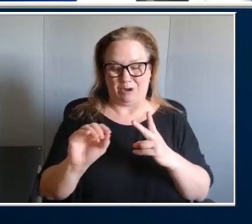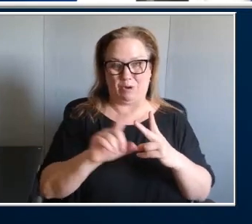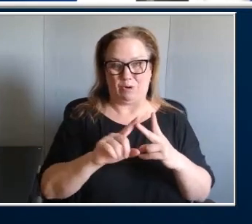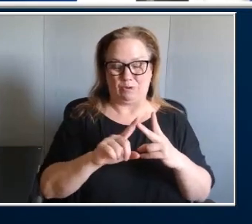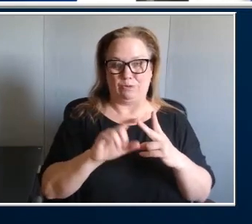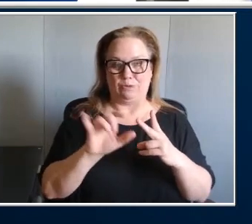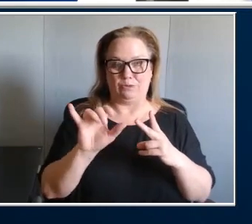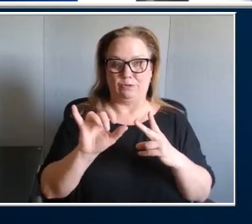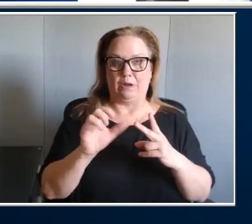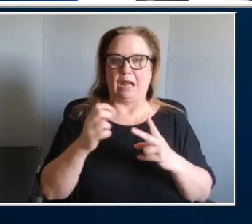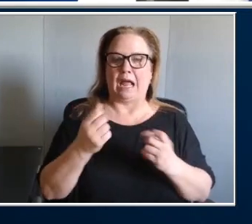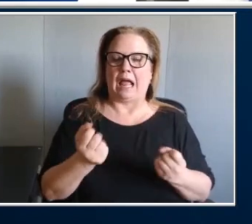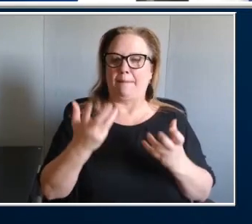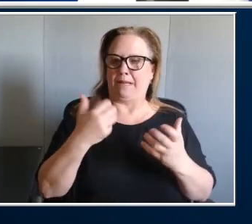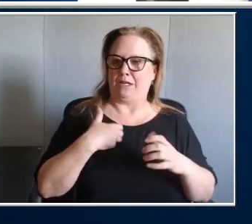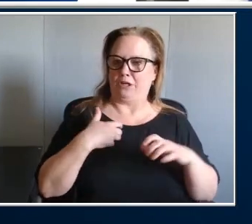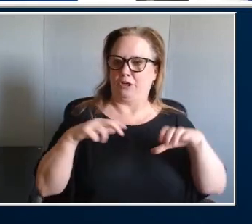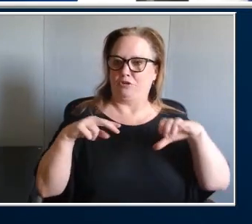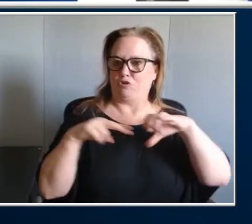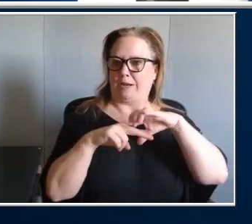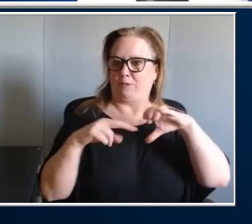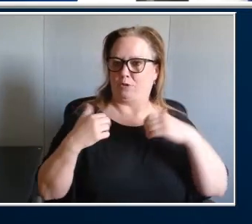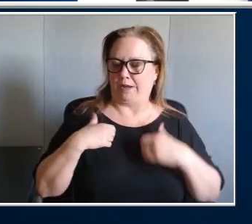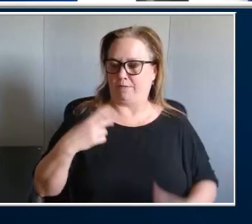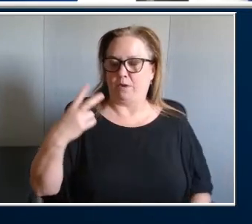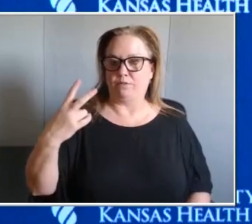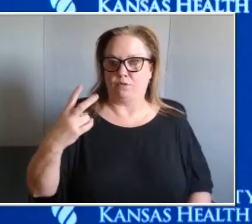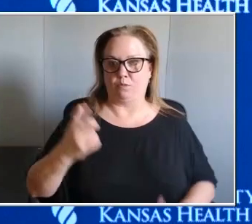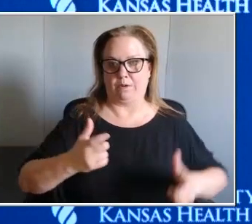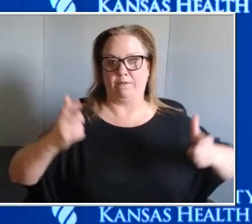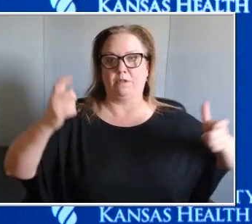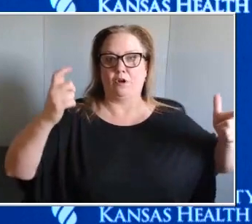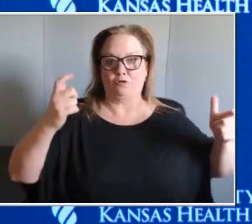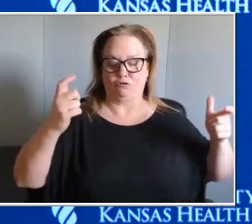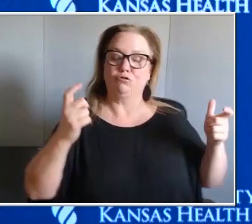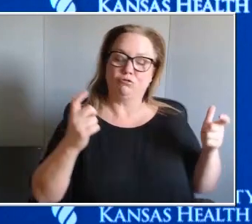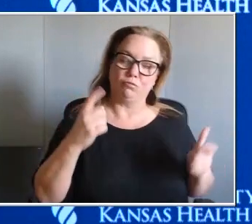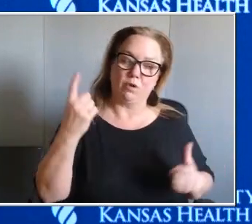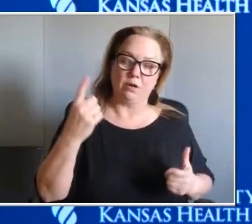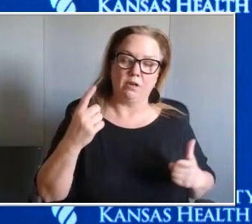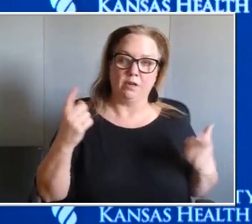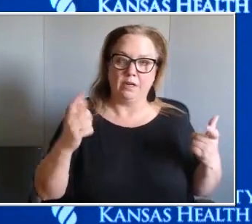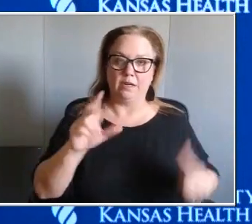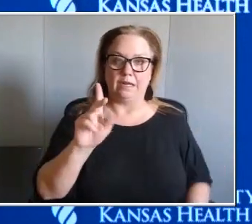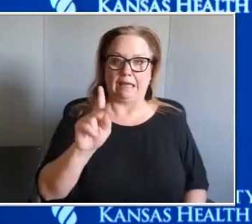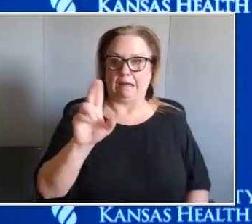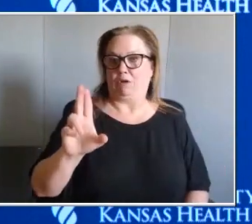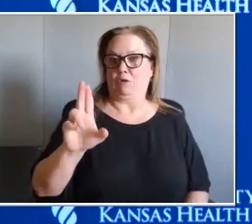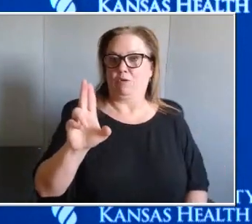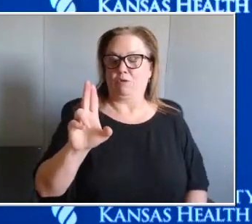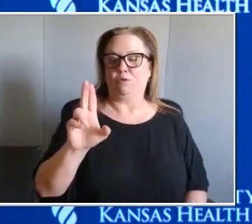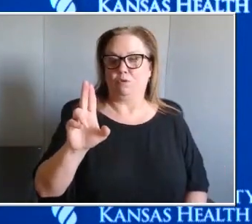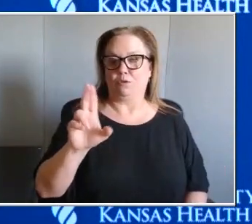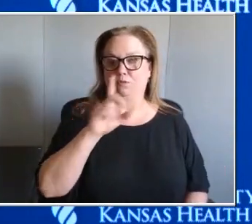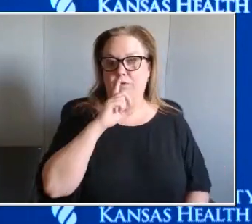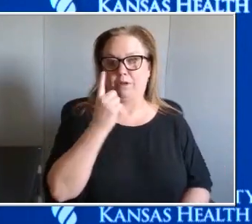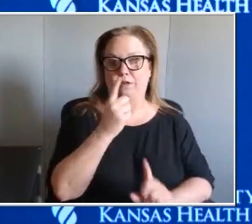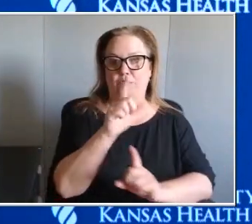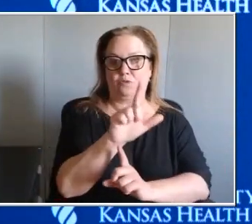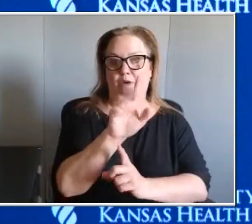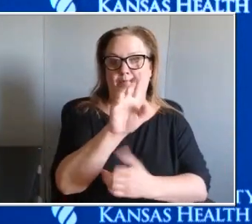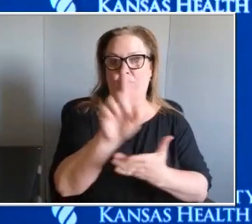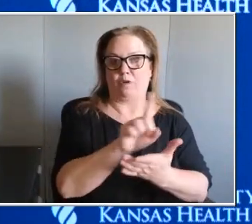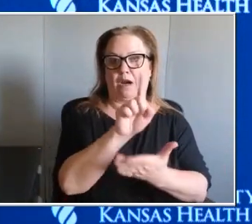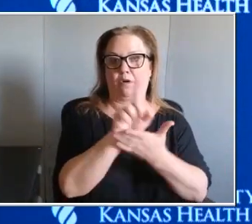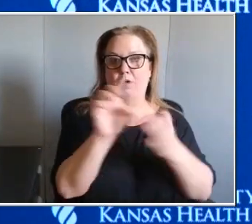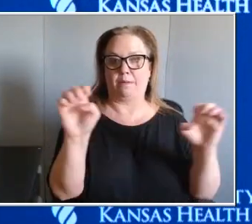these hyperbaric chambers do we have? So we have 2. We're one of the larger. We're actually, the University of Kansas Health System is really the only 24-hour